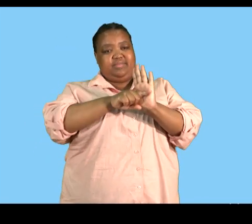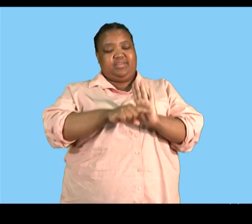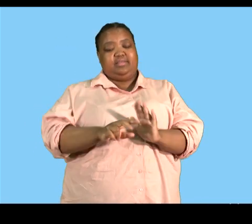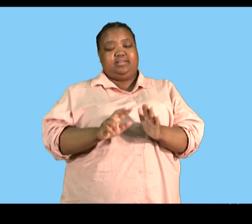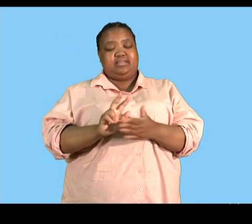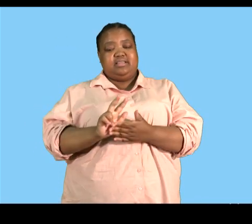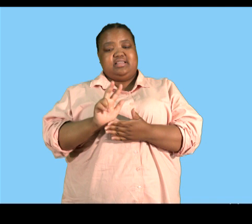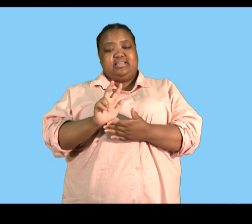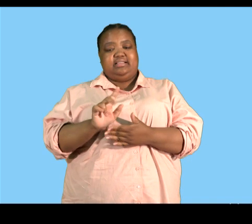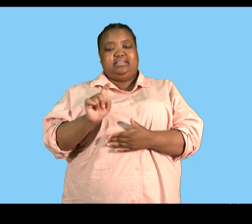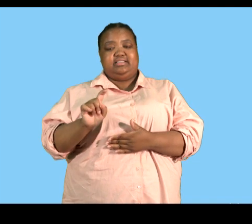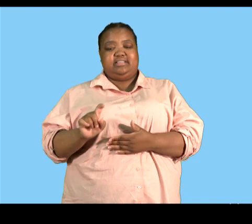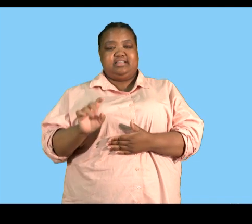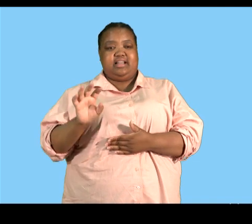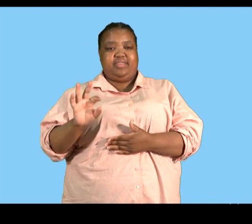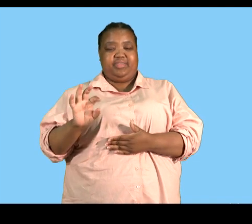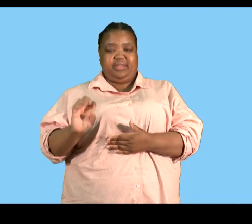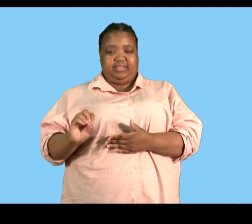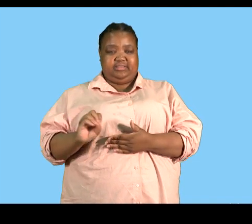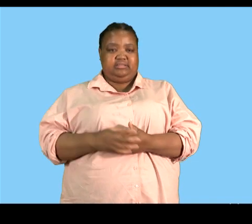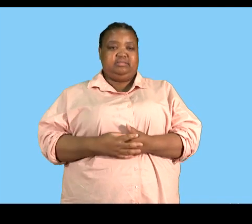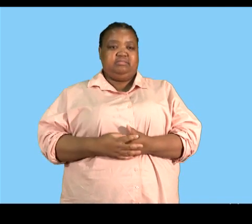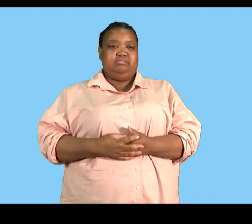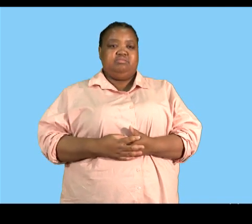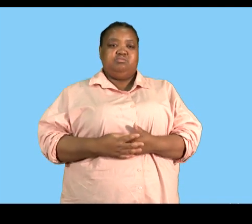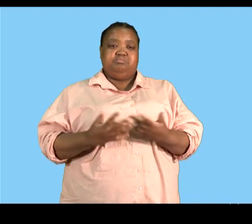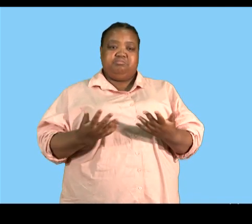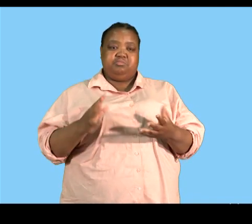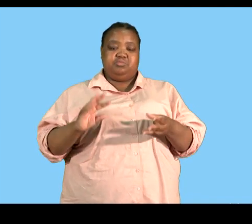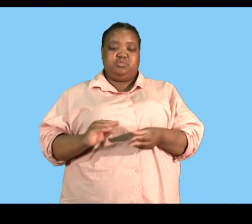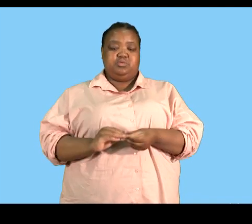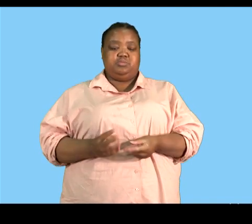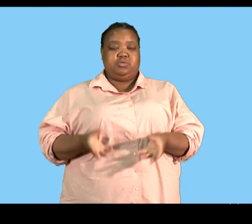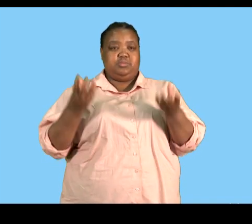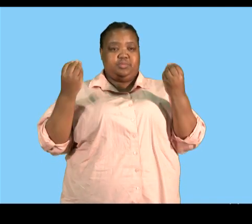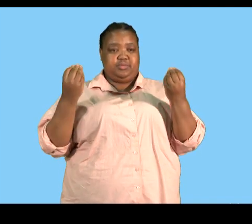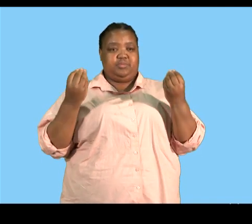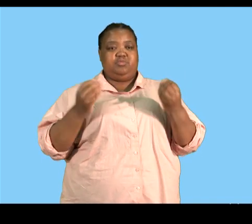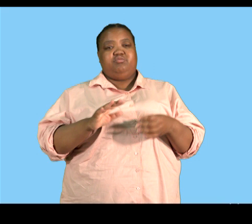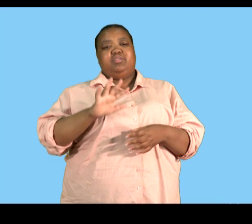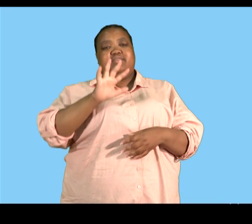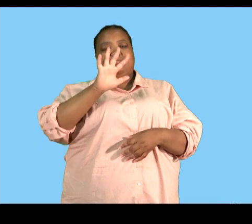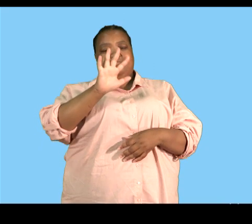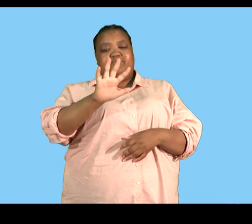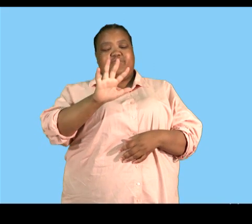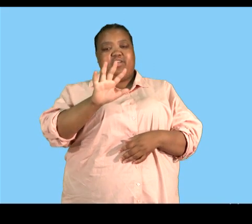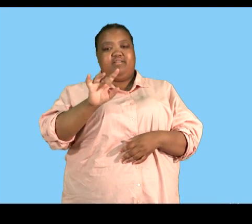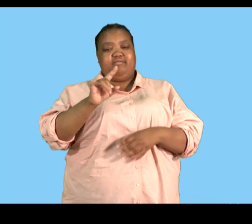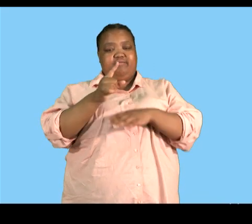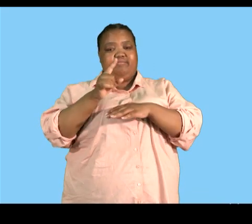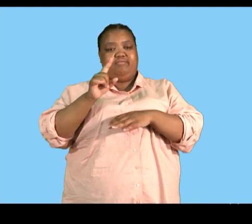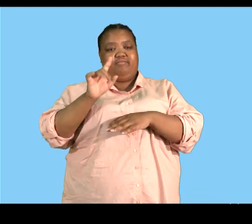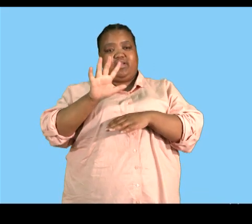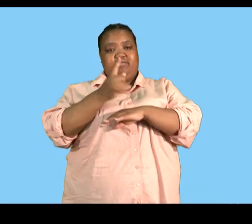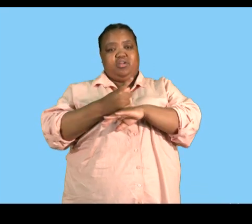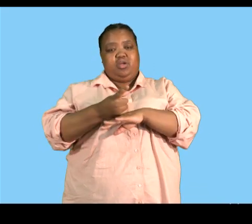18:30. So this will give you 5 hours and 25 minutes.